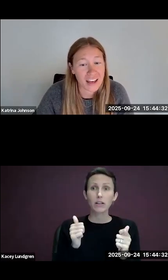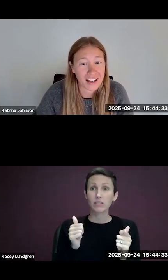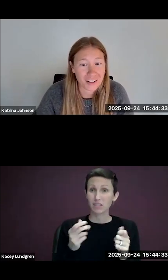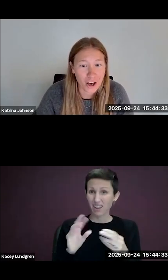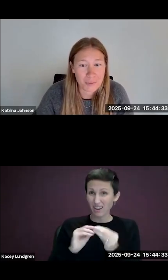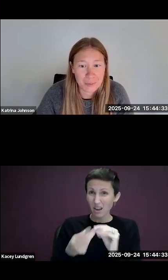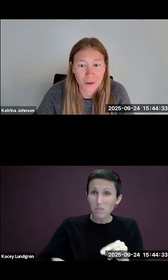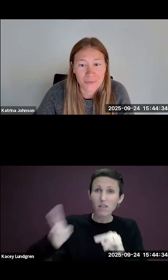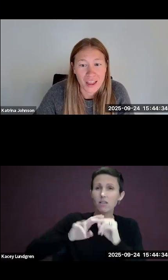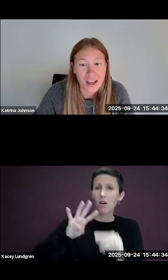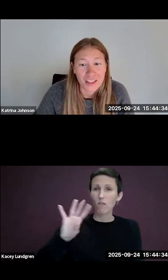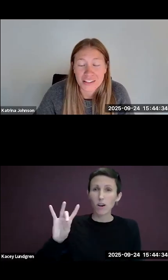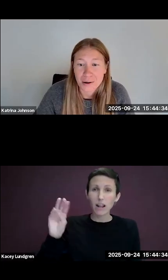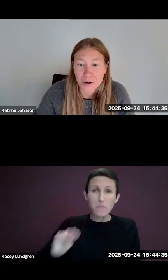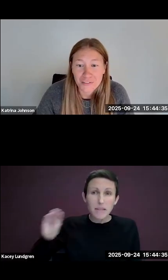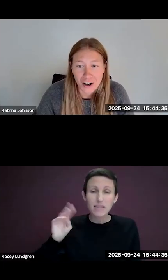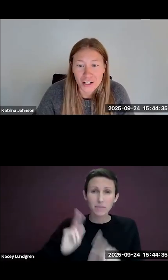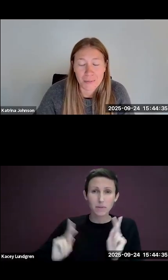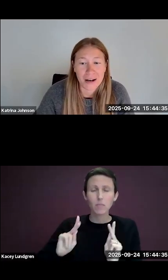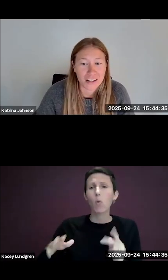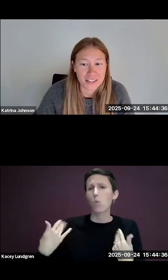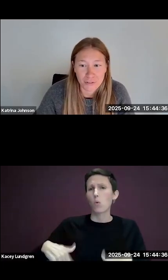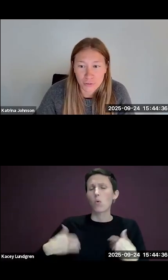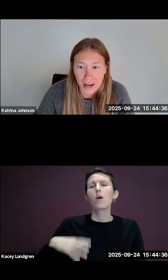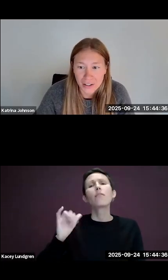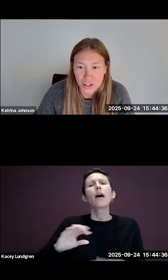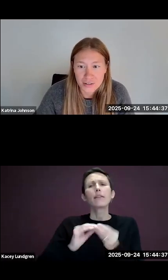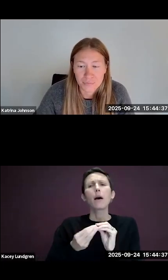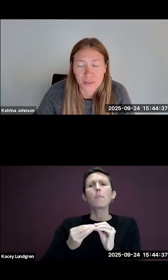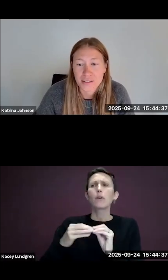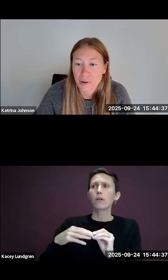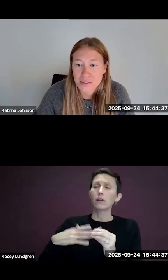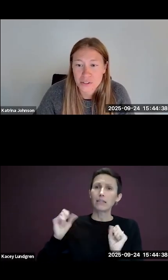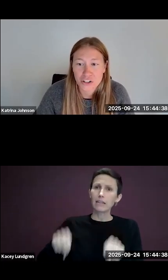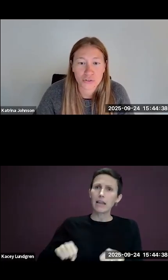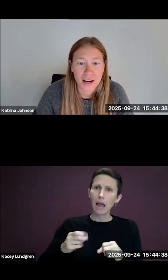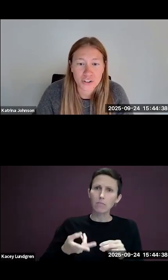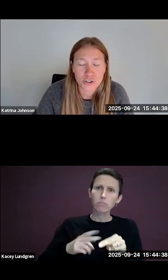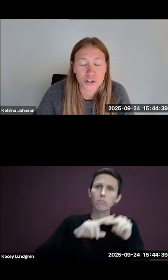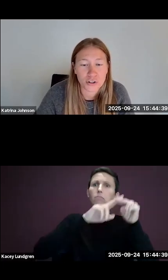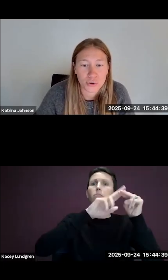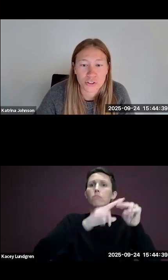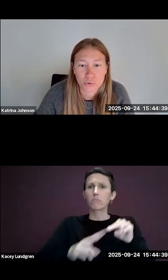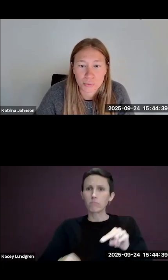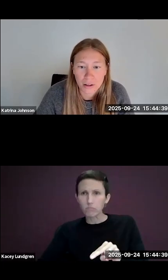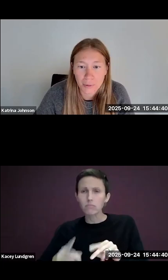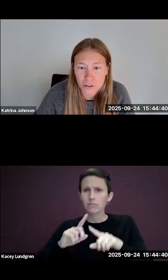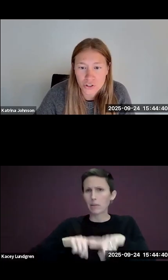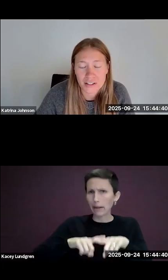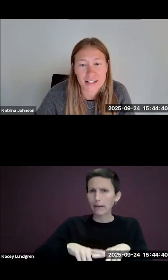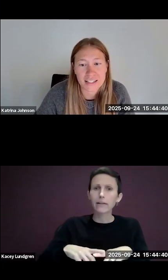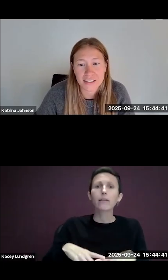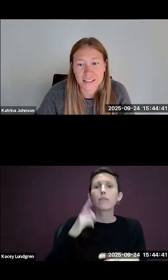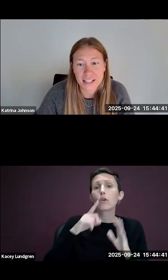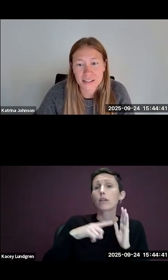people, and that is a lot of people. This number can vary depending on several factors. Some of these potential factors could include the rubella